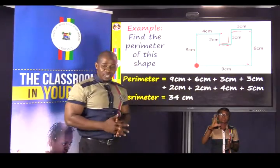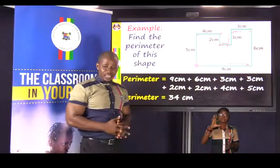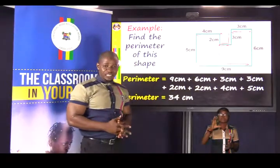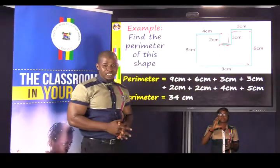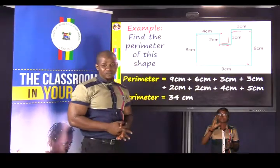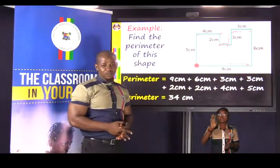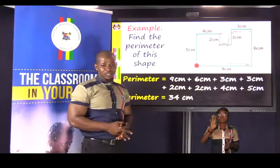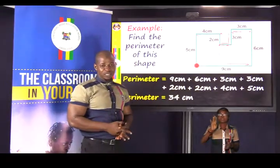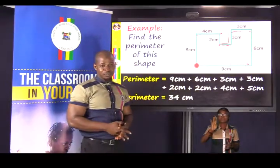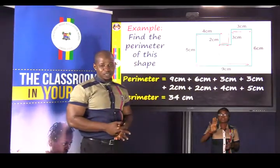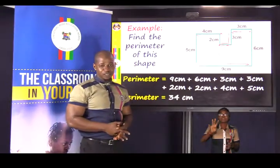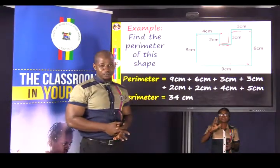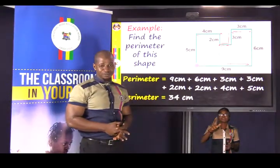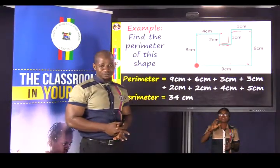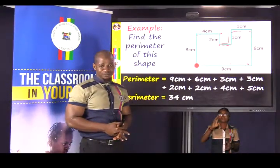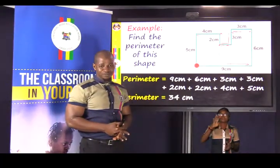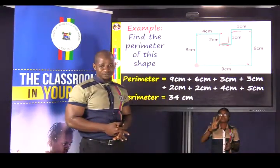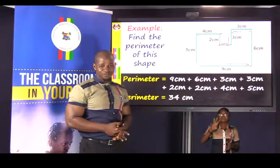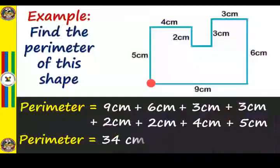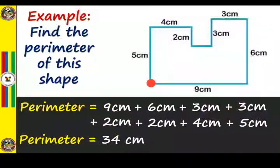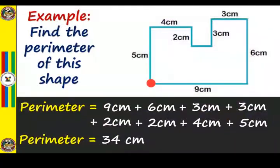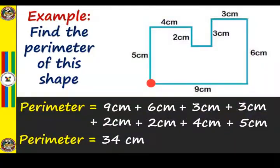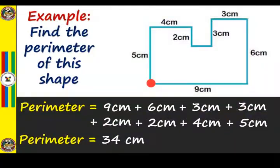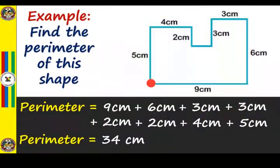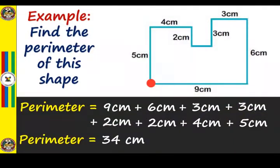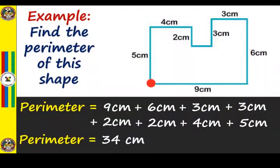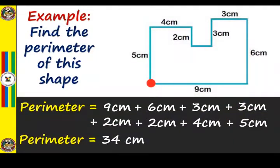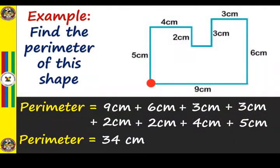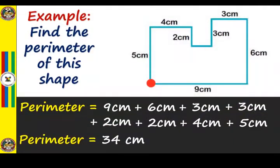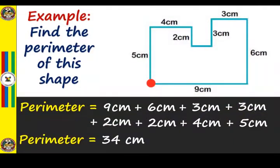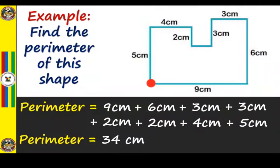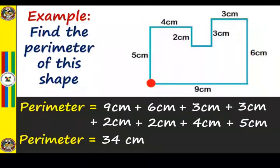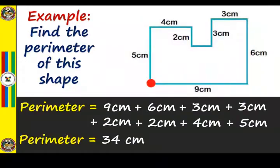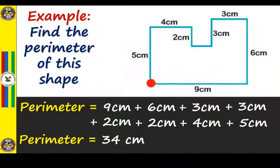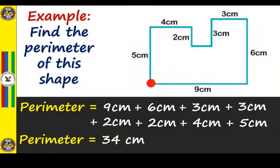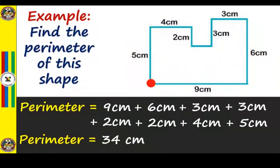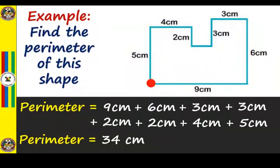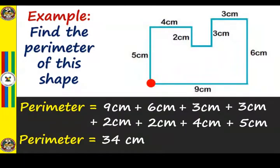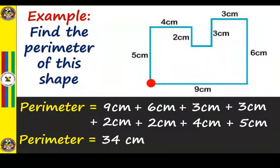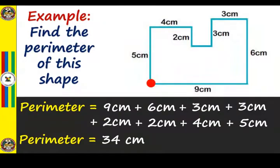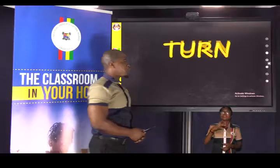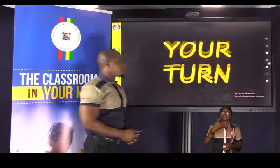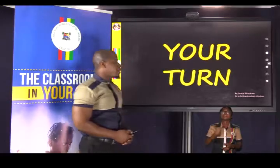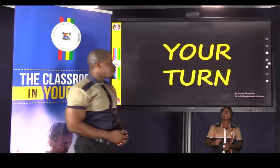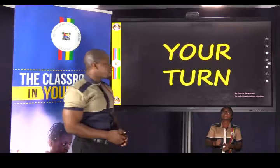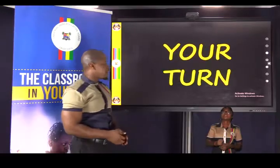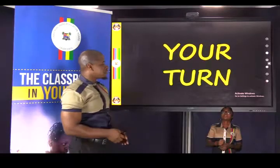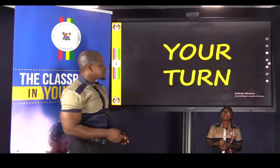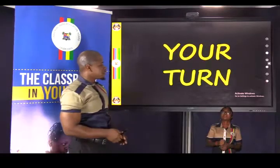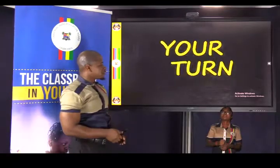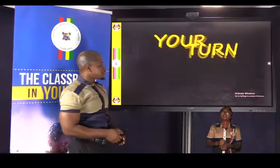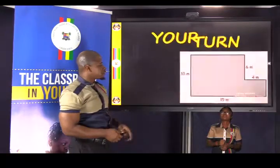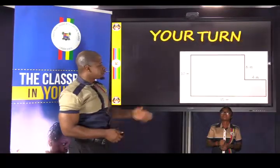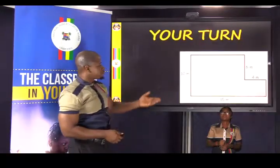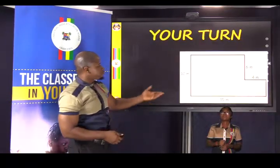shape is 34 centimeters. You have to find the perimeter of this shape, my